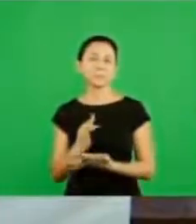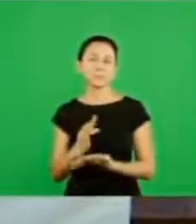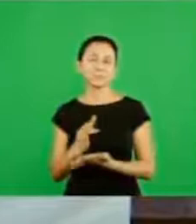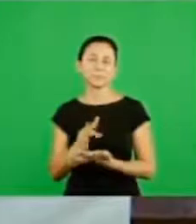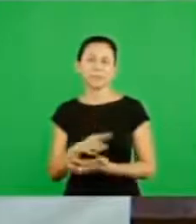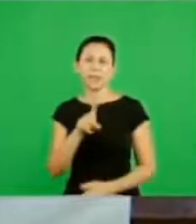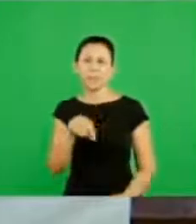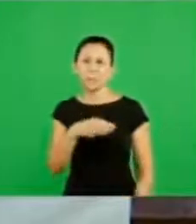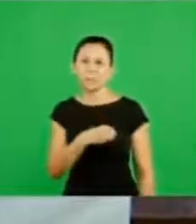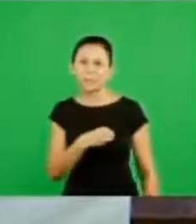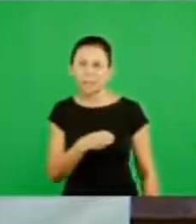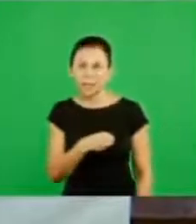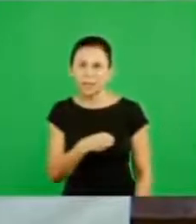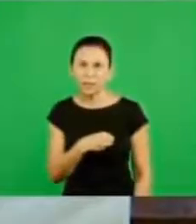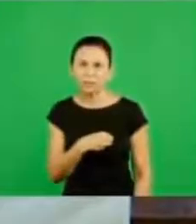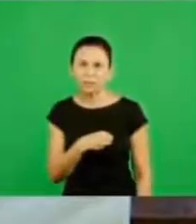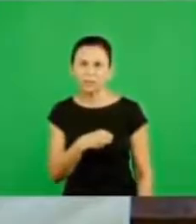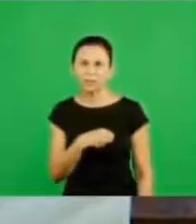Because of this measure here.